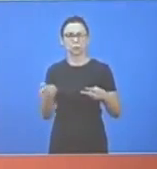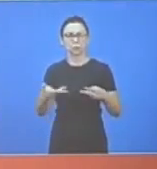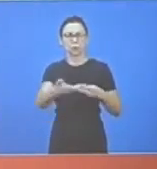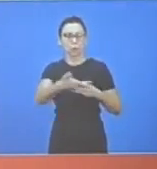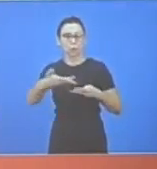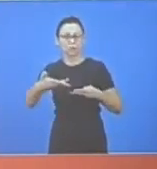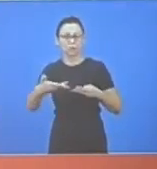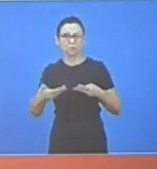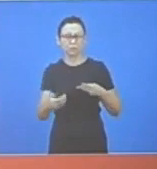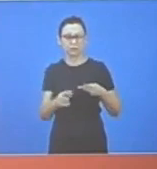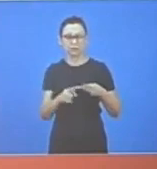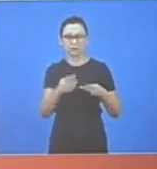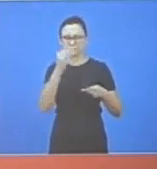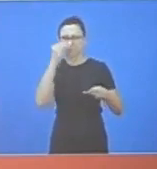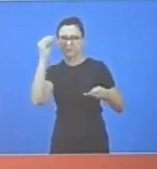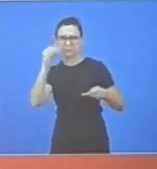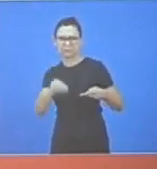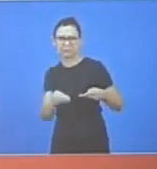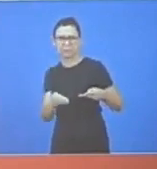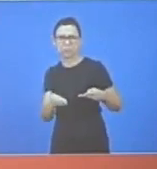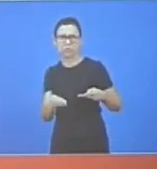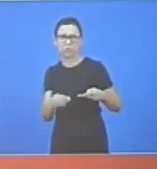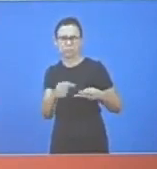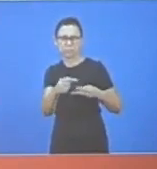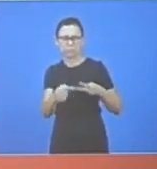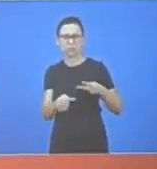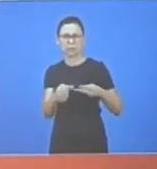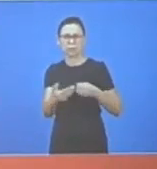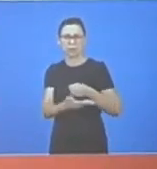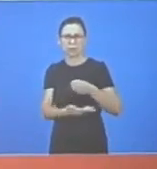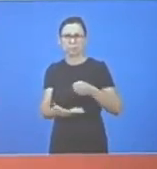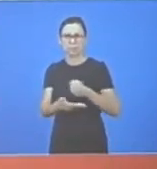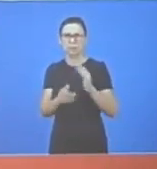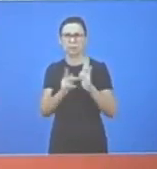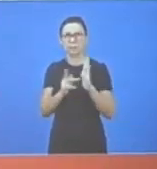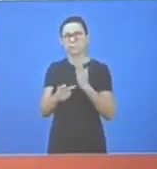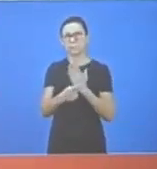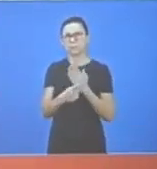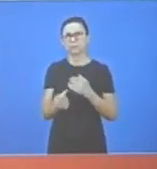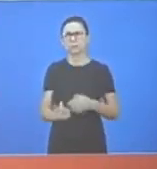coming back to the main subjects, invitation and rejection.